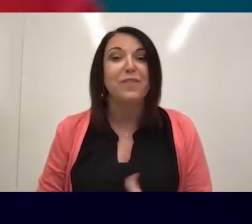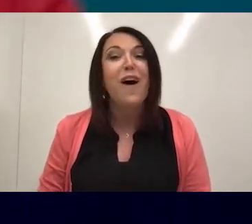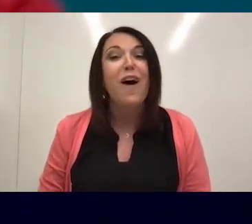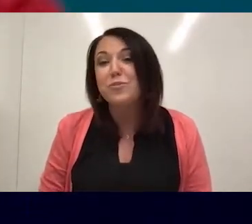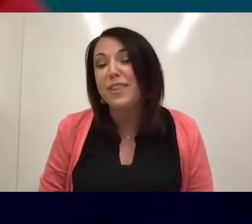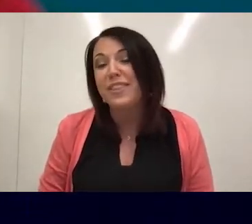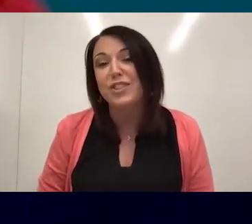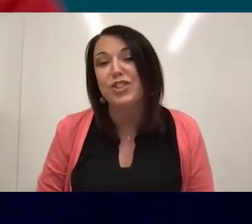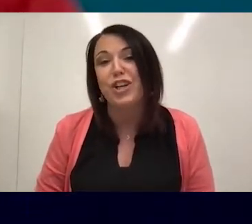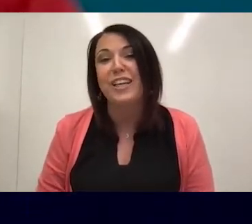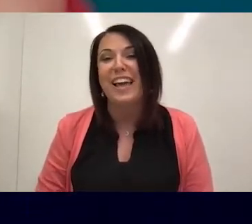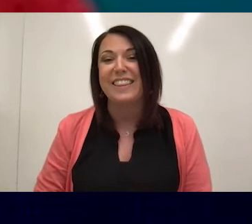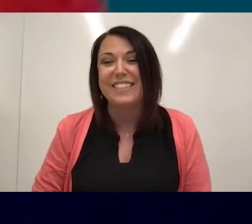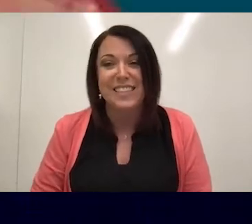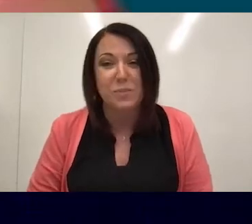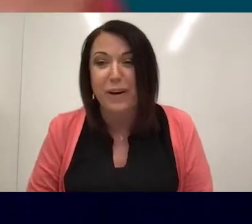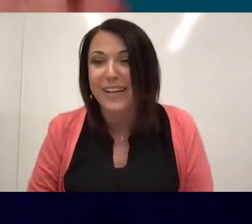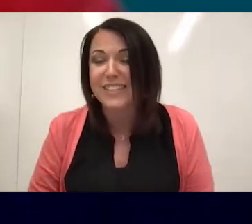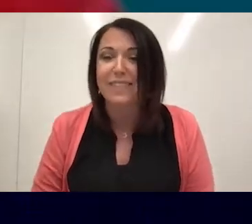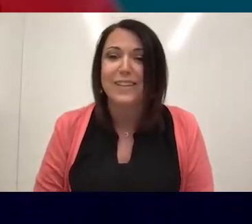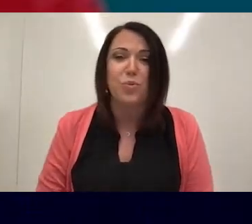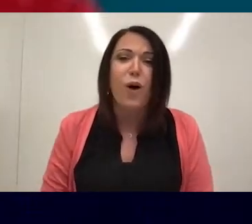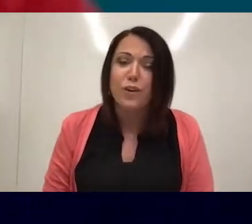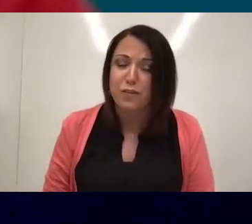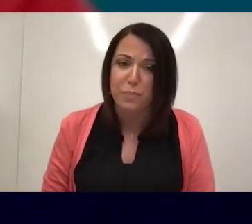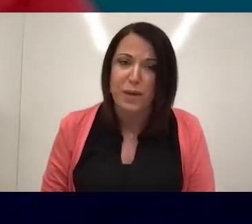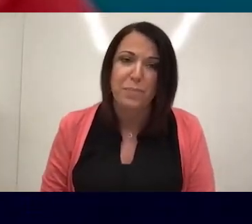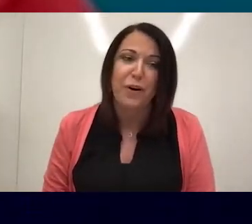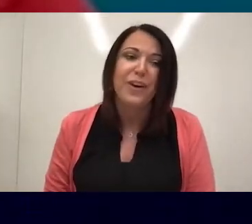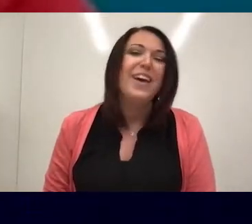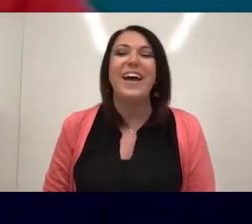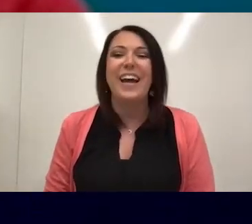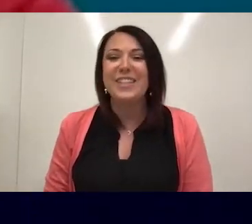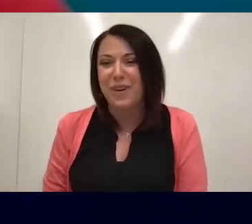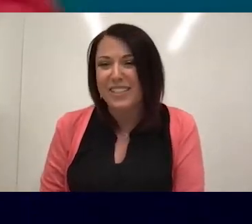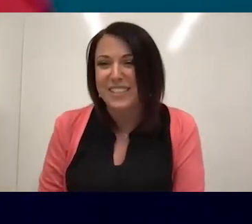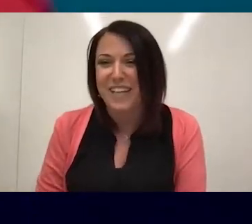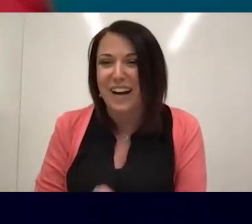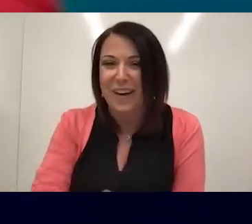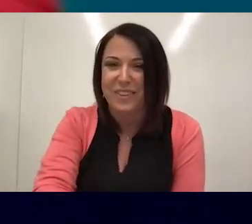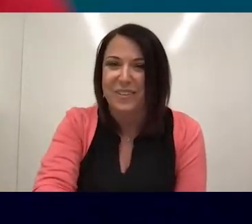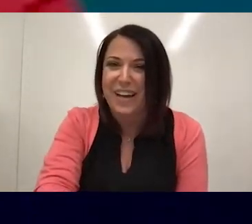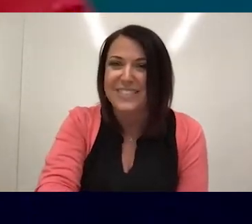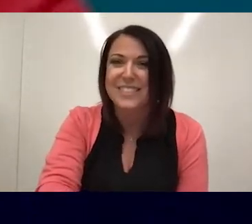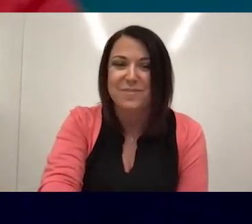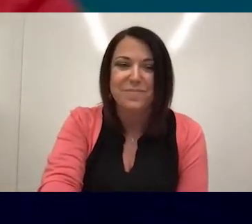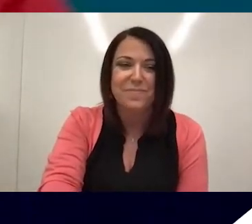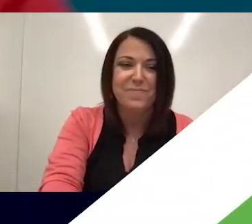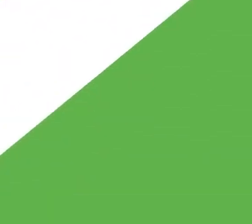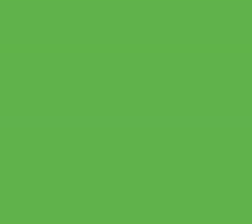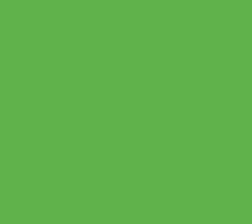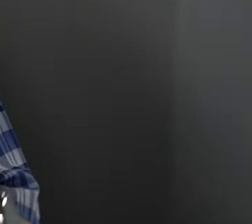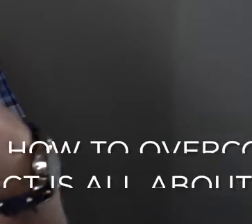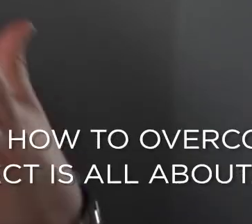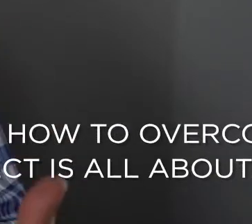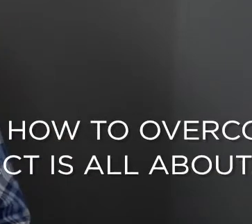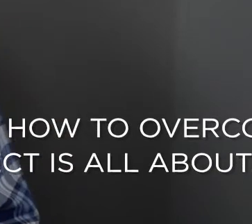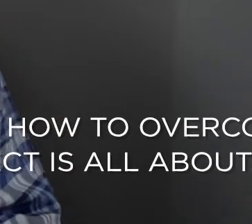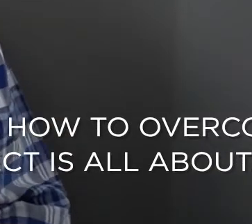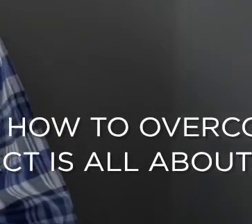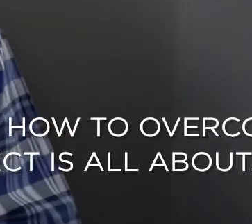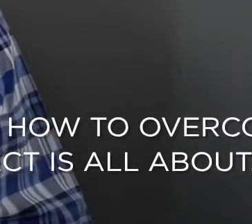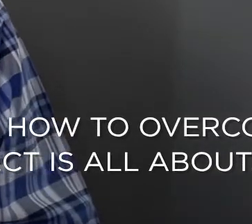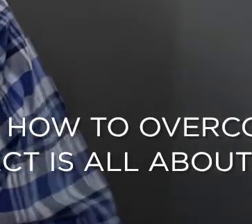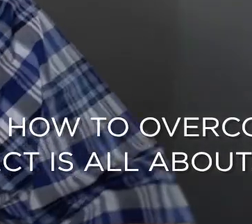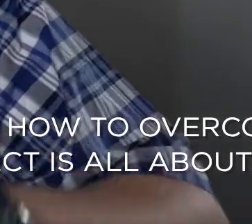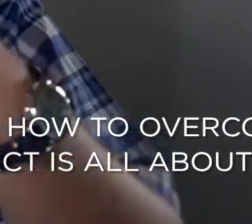to be involved with this journey and this experience and these wonderful people. And I just wanted to share that with you guys. And that hard work